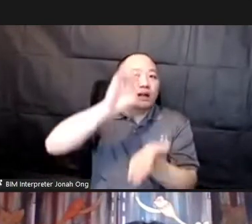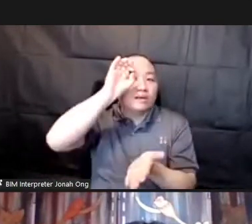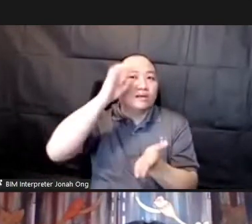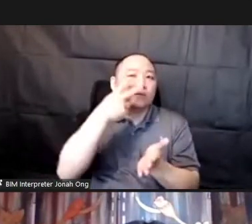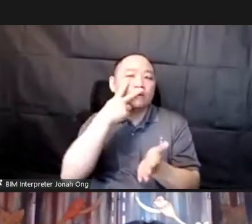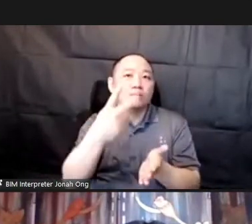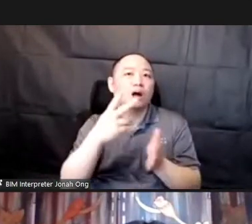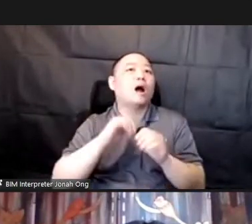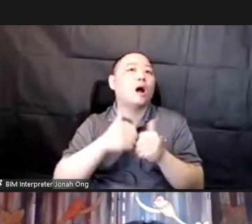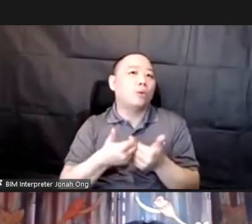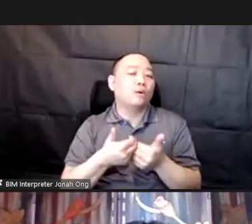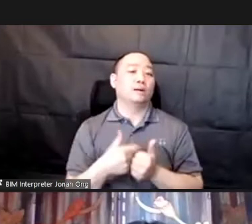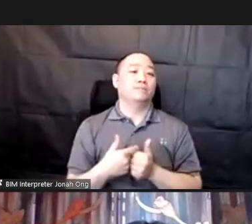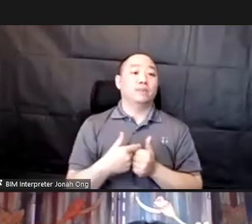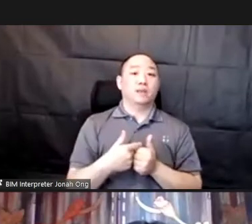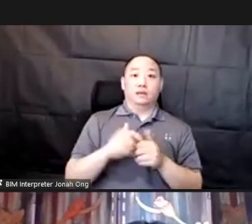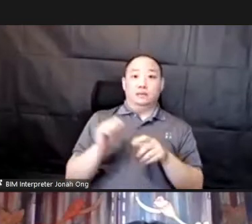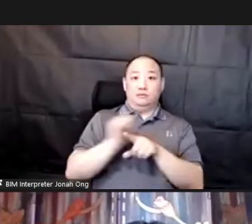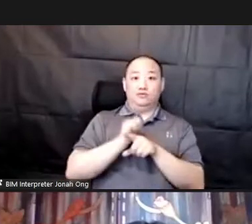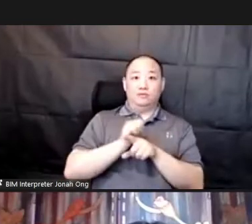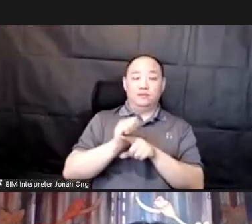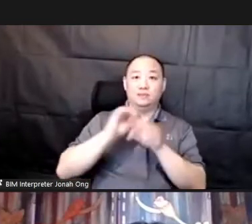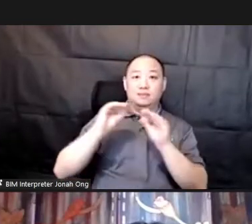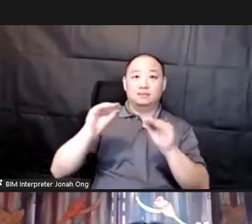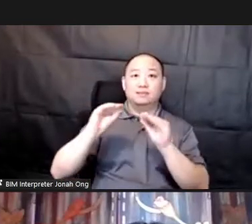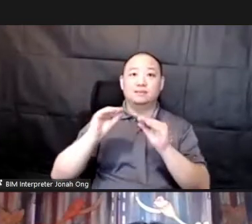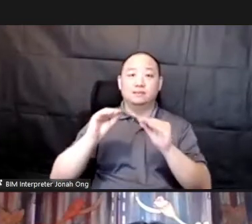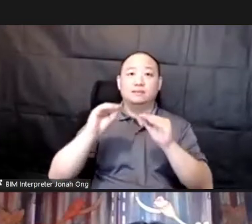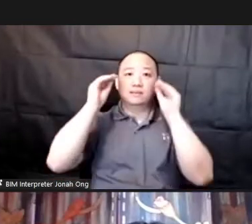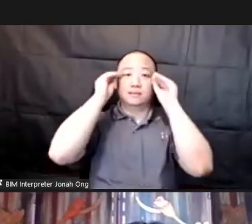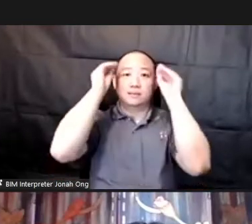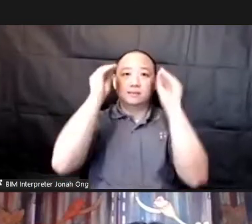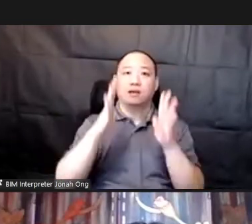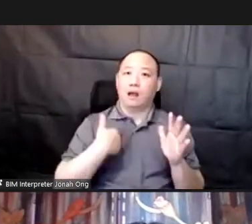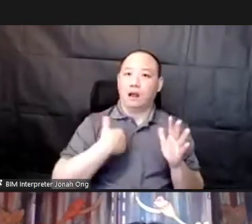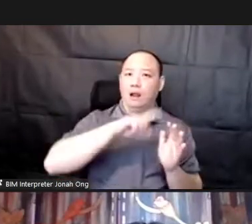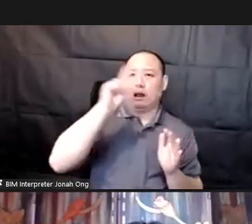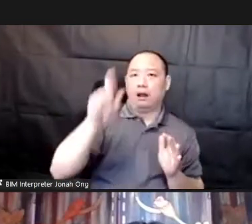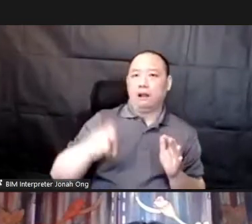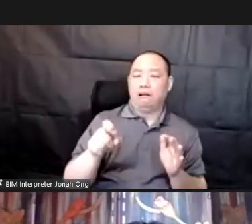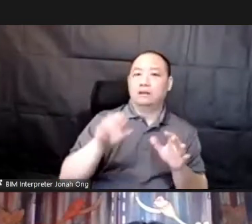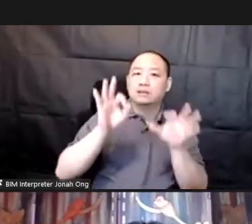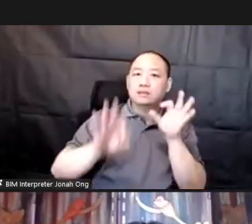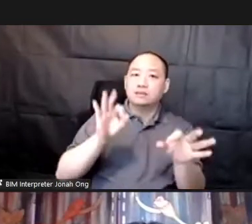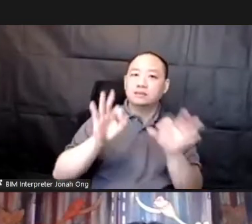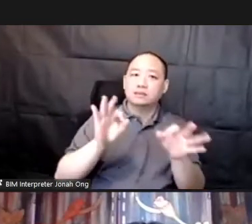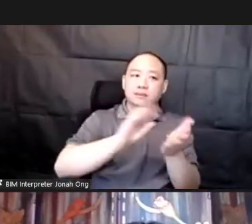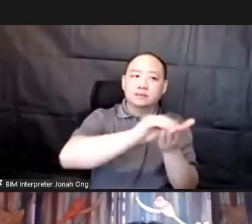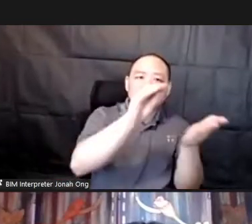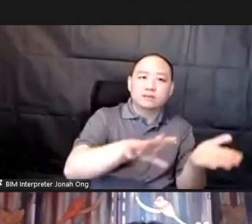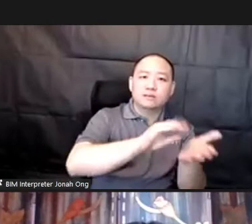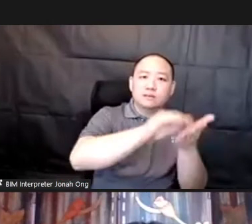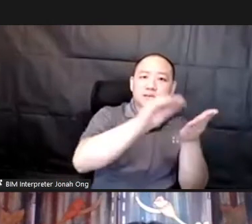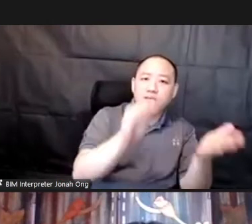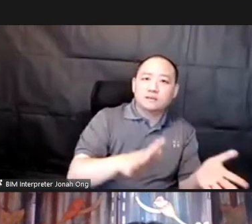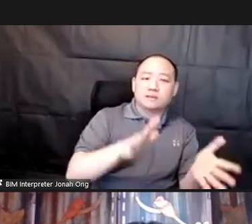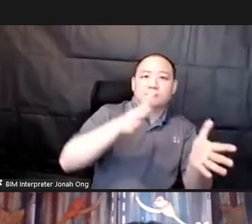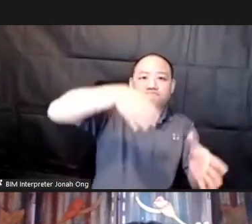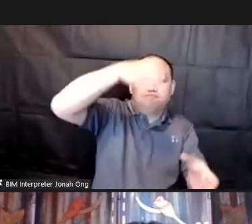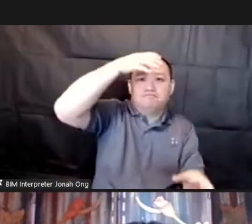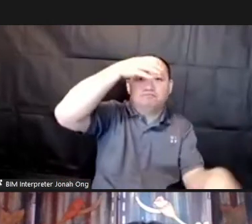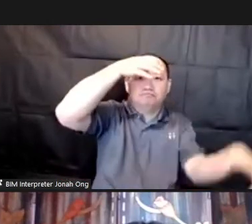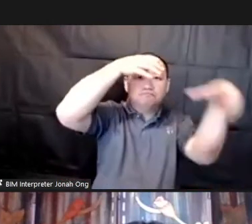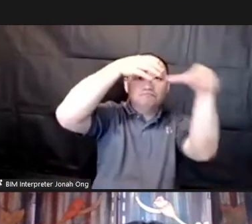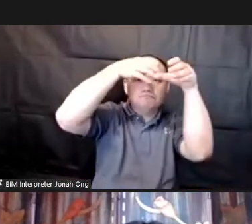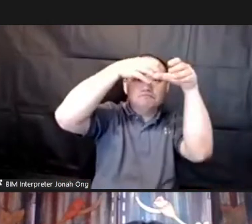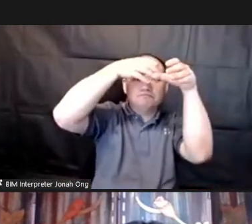I do, and when we train teachers, we often ask them this as well, right? If students had access to all this knowledge, and, you know, they continue having access to